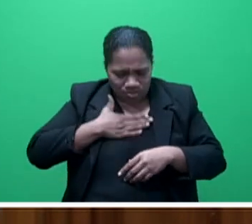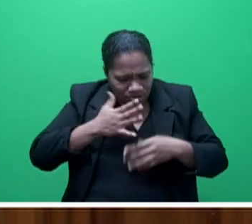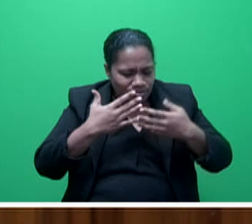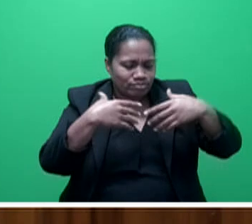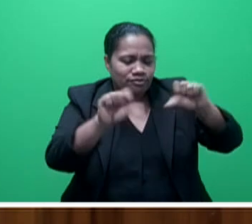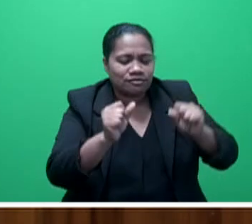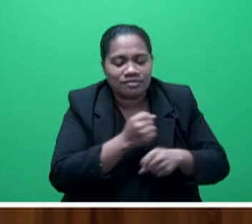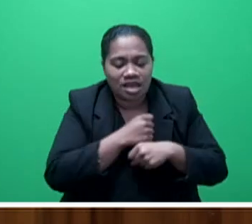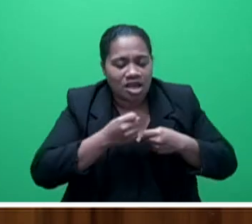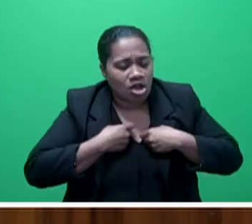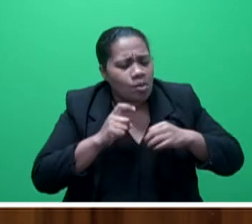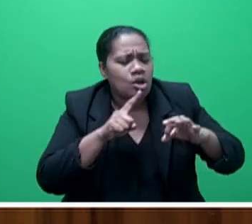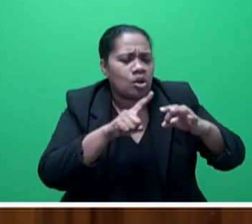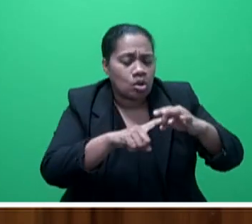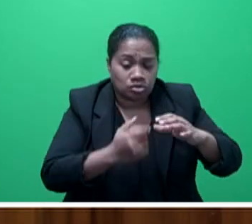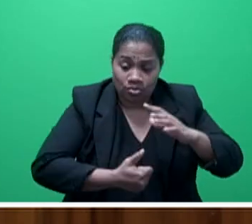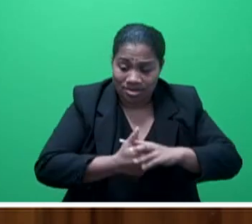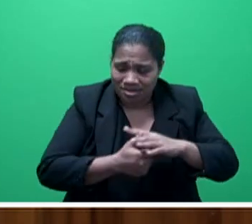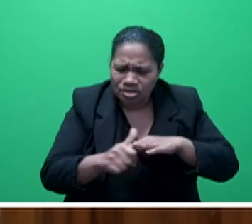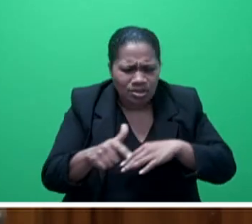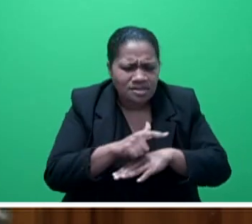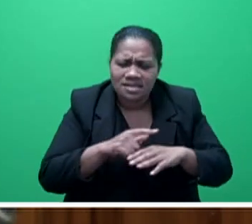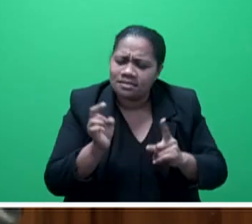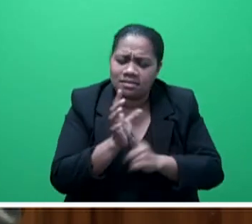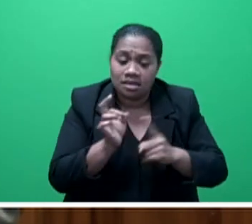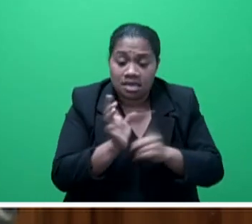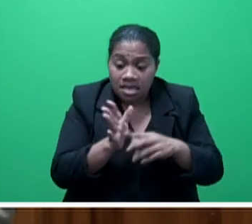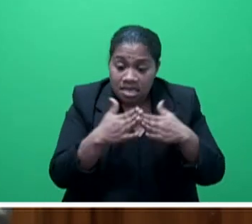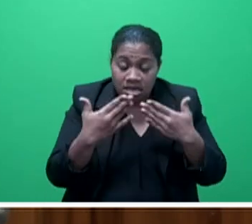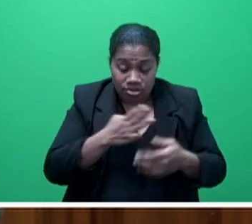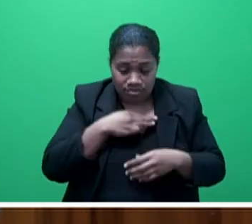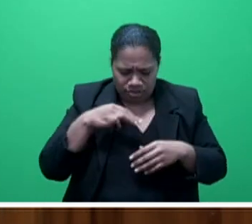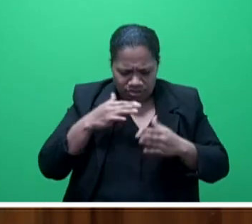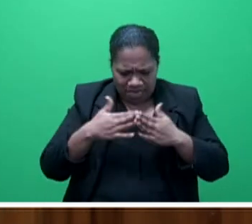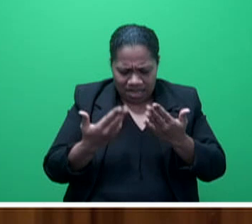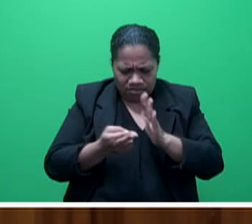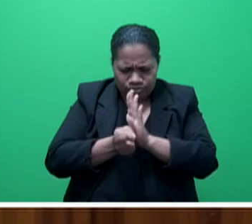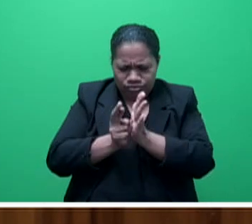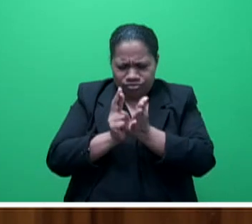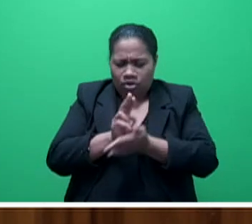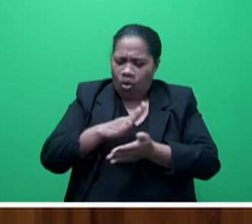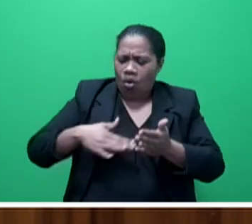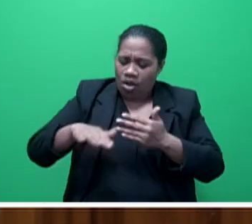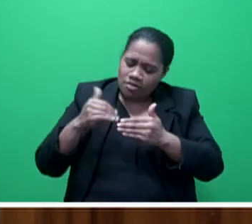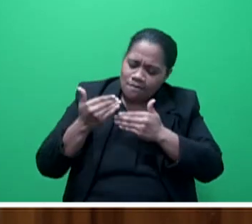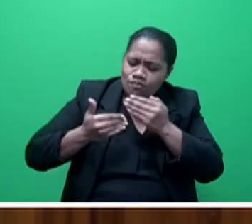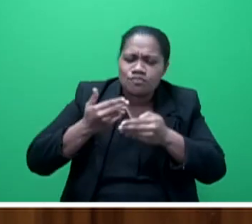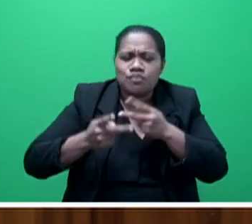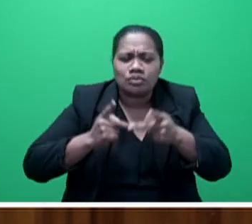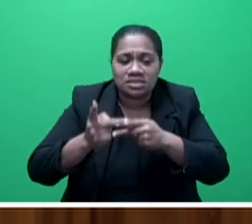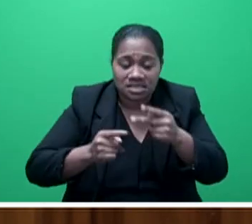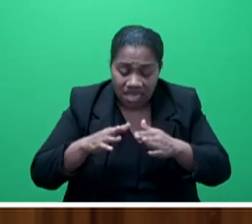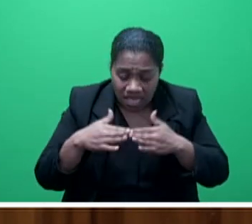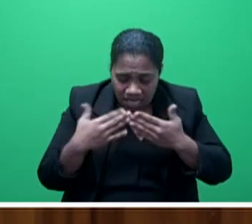of access to land is critical, and so the ministry is now revising all of its core Pareto processes. We intend to reduce